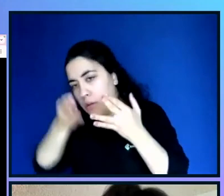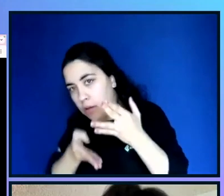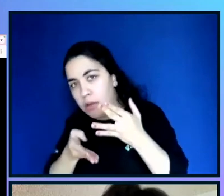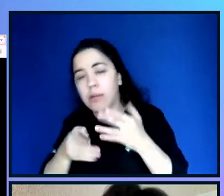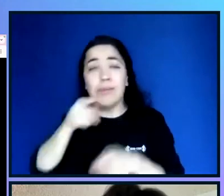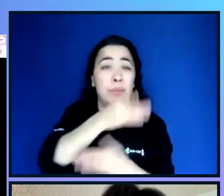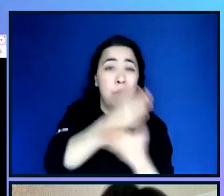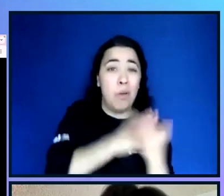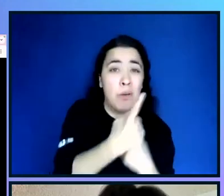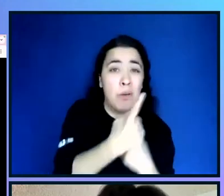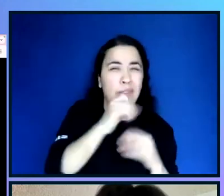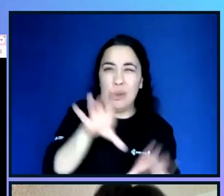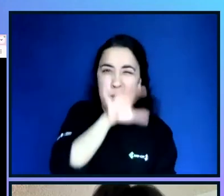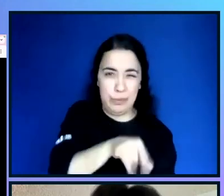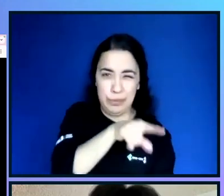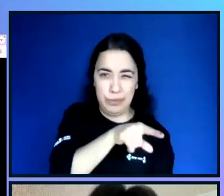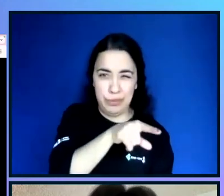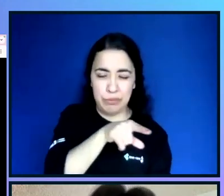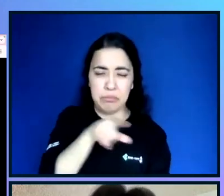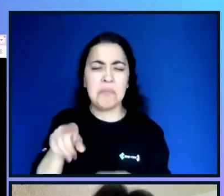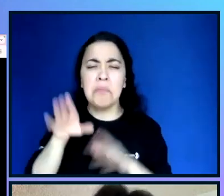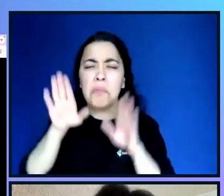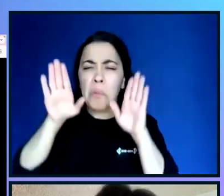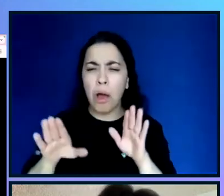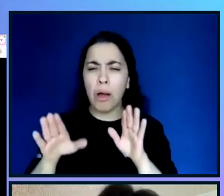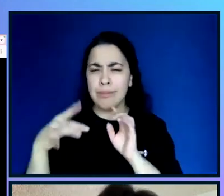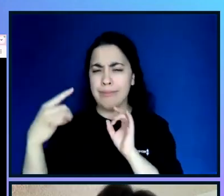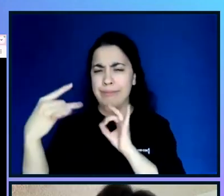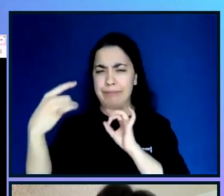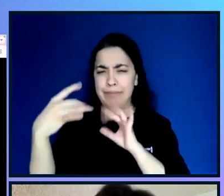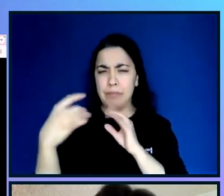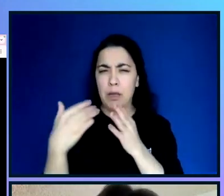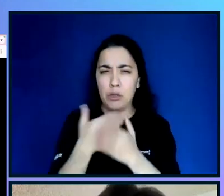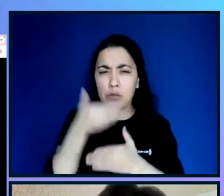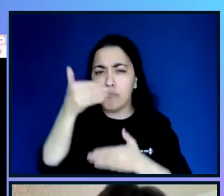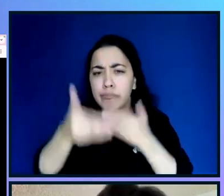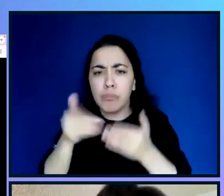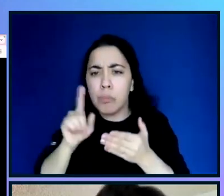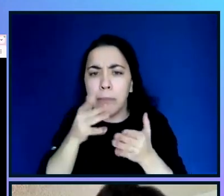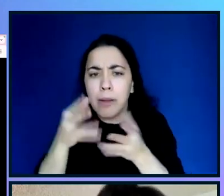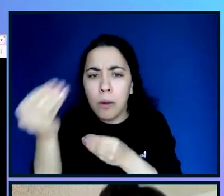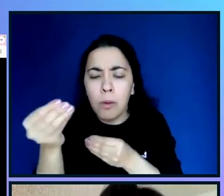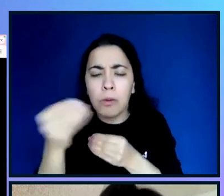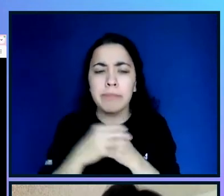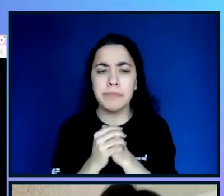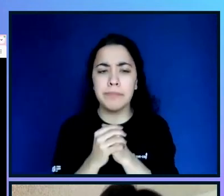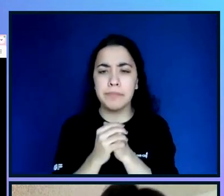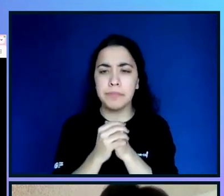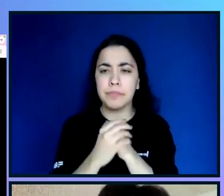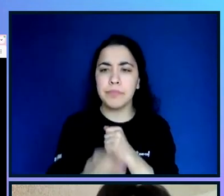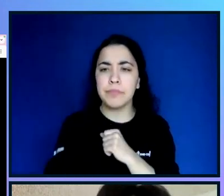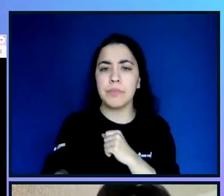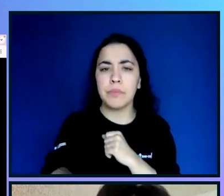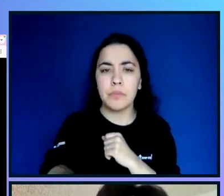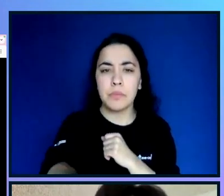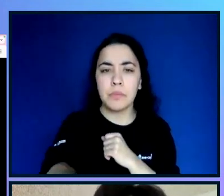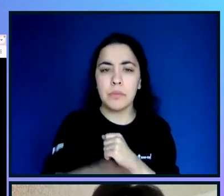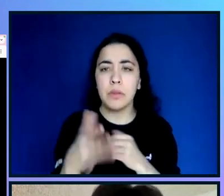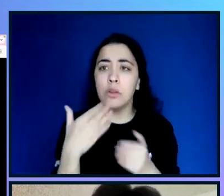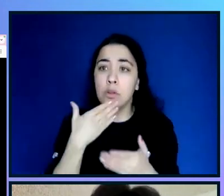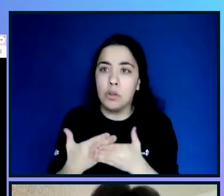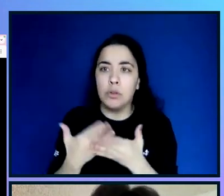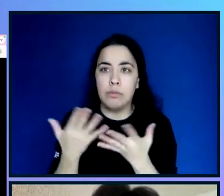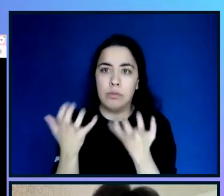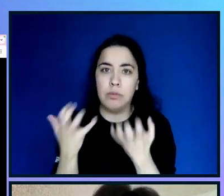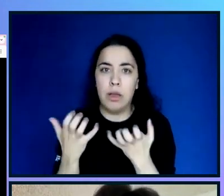1. It was awesome to get positive feedback of our new direction, and there was a big desire for new content that we didn't